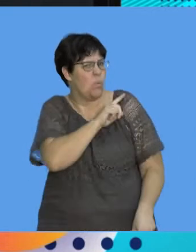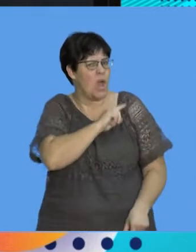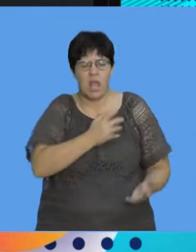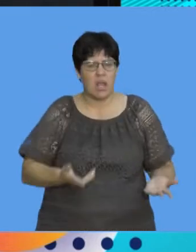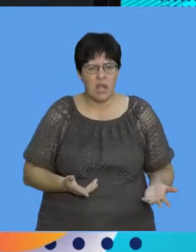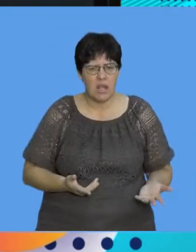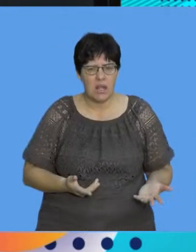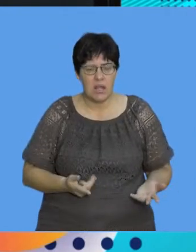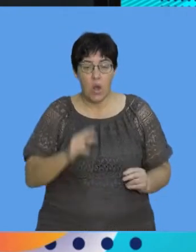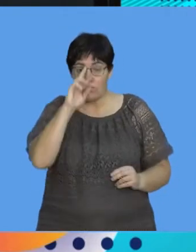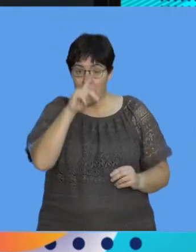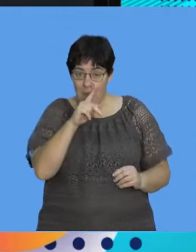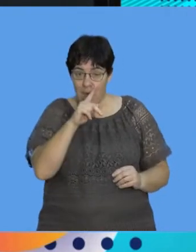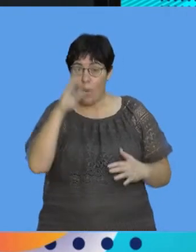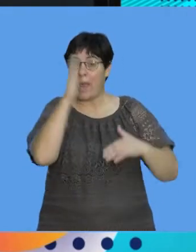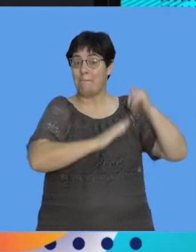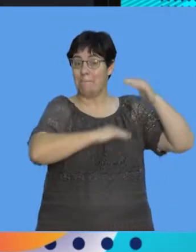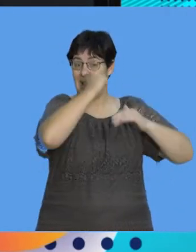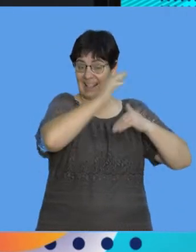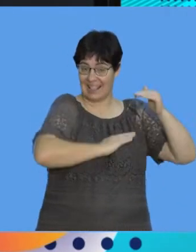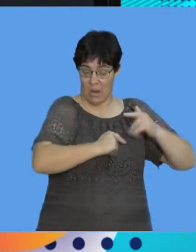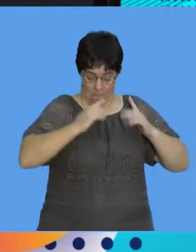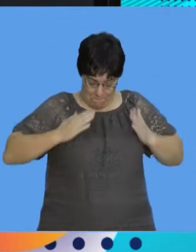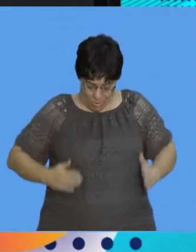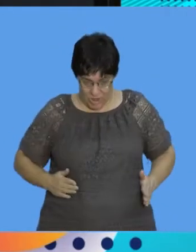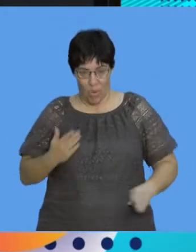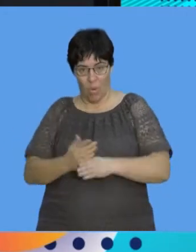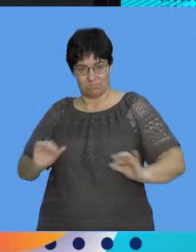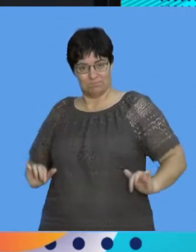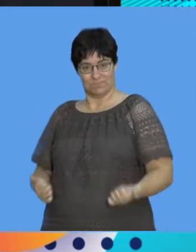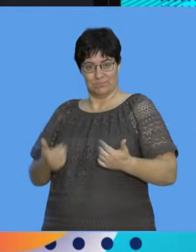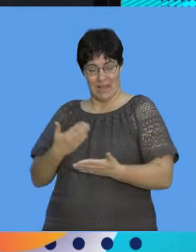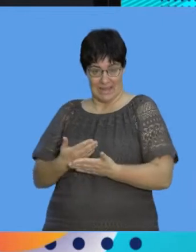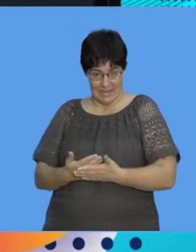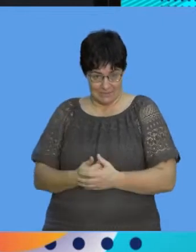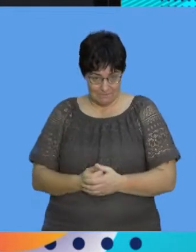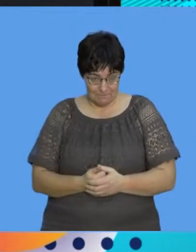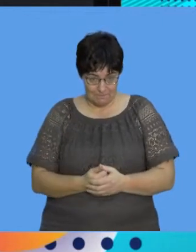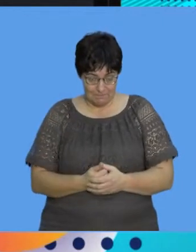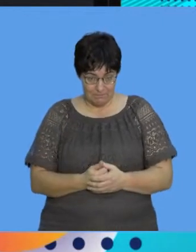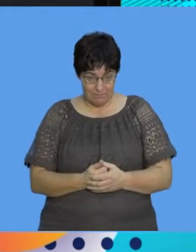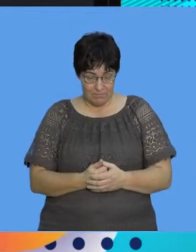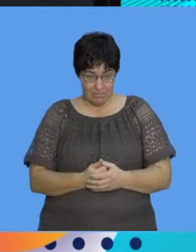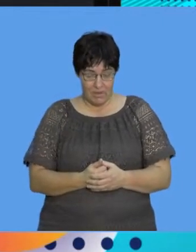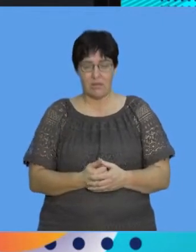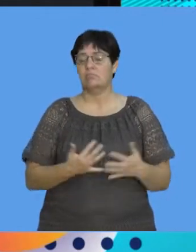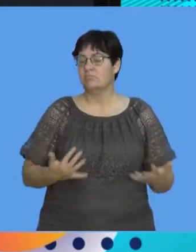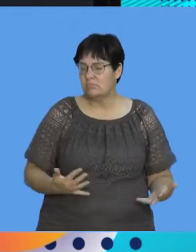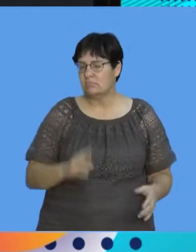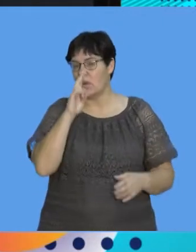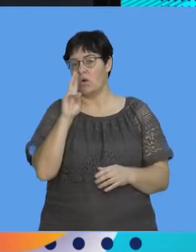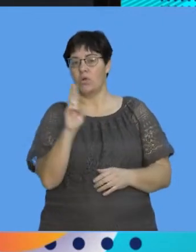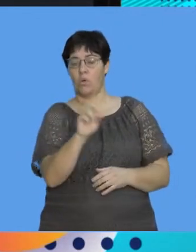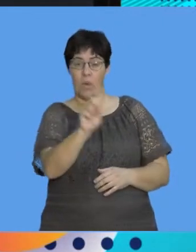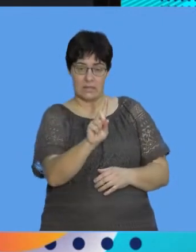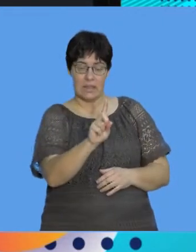it? Remember what we're doing, building and functioning properly, all right? Building and functioning properly. So we're